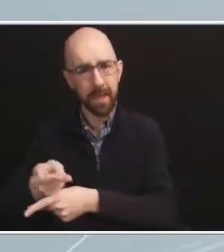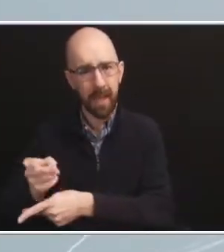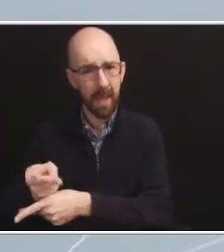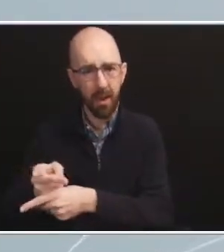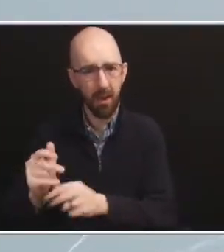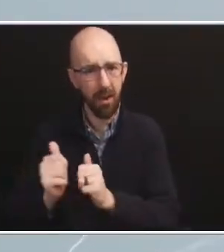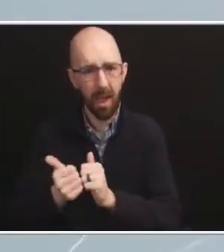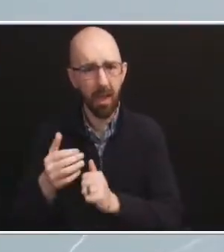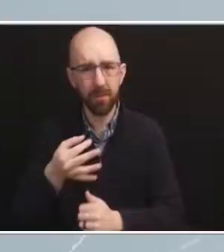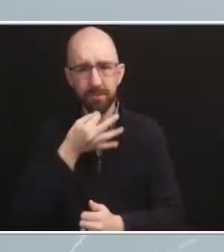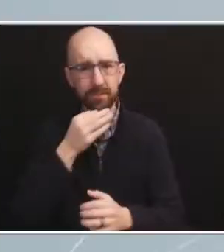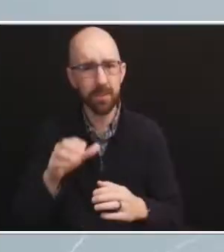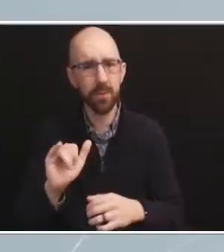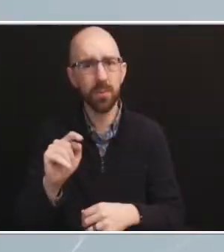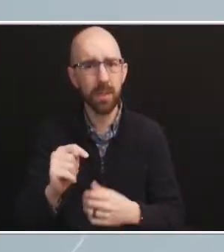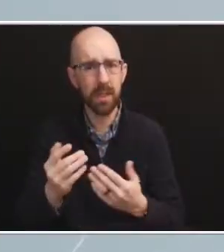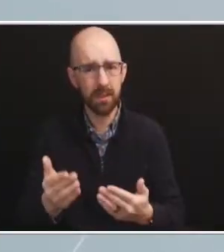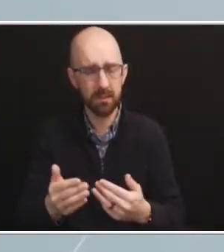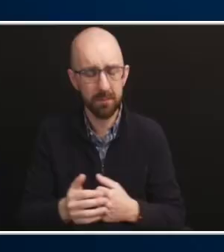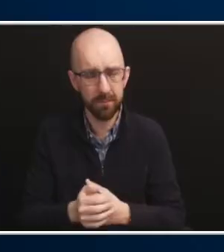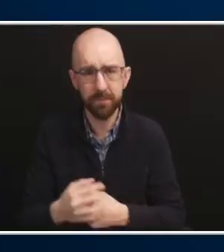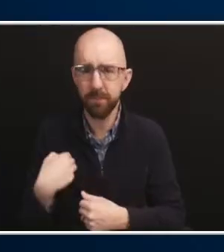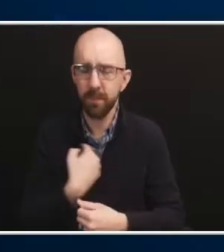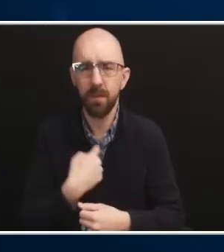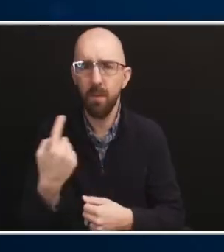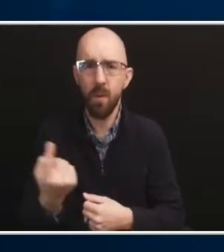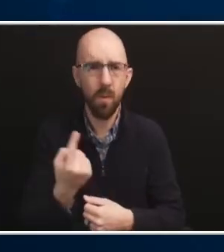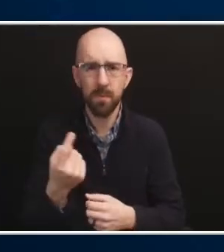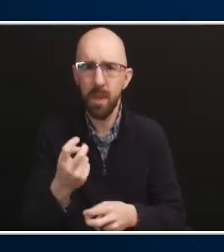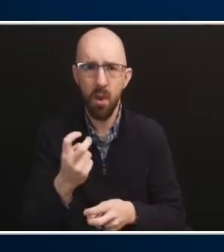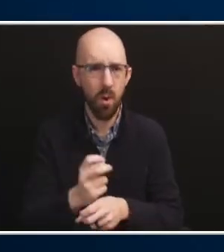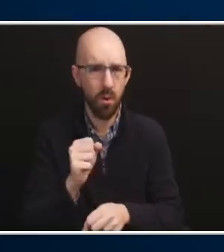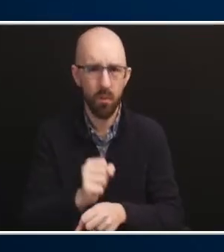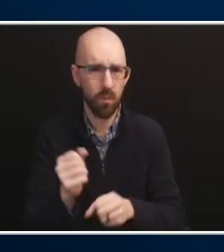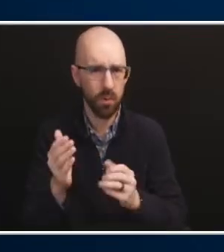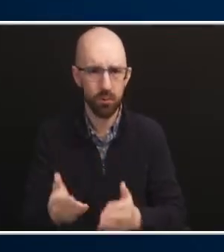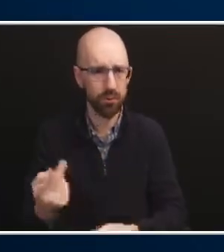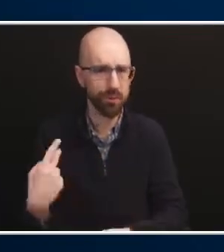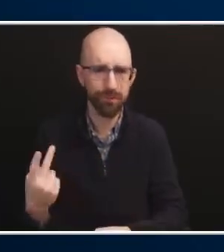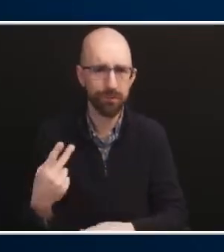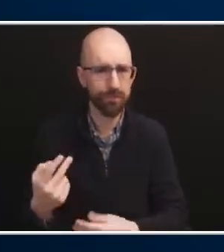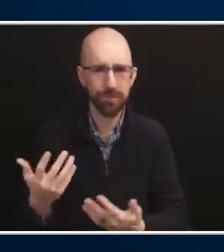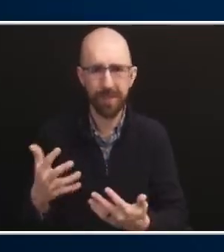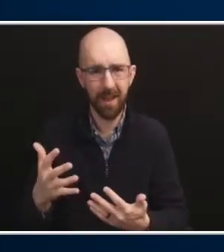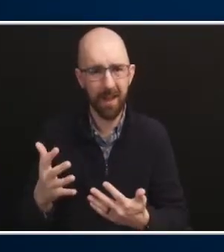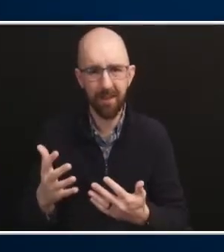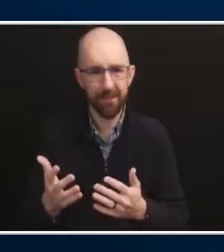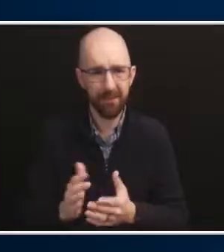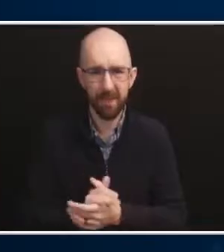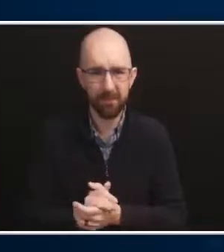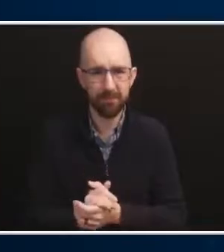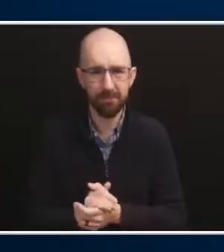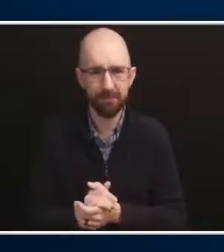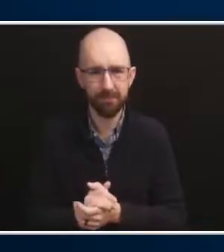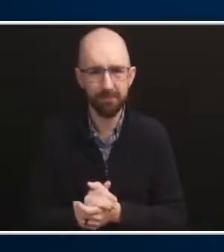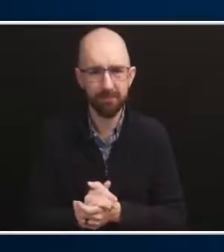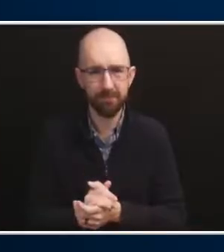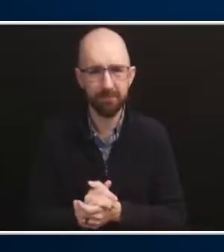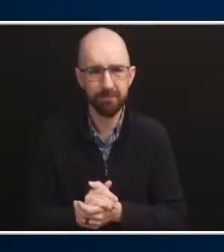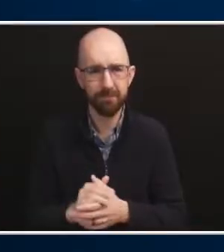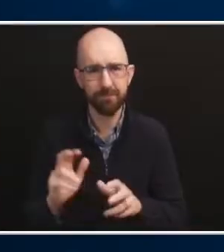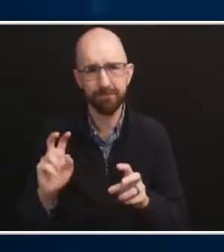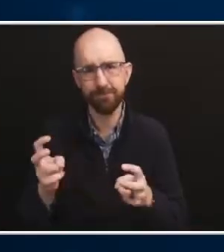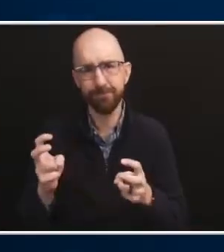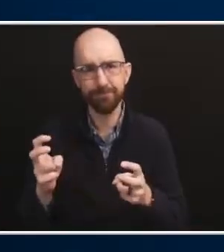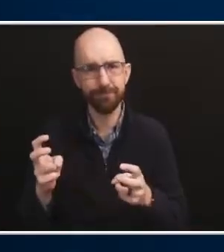it? Well, we've always been hard workers. We just kind of took the bull by the horns, if you